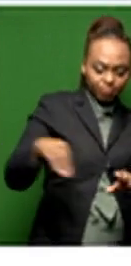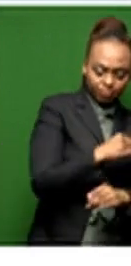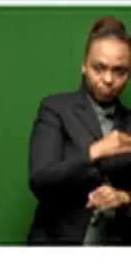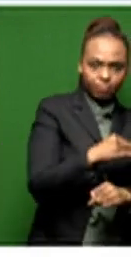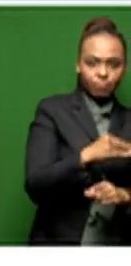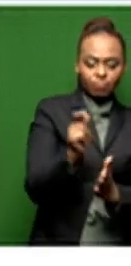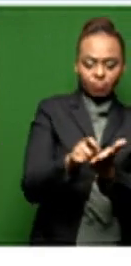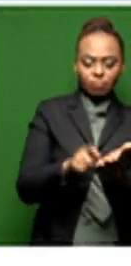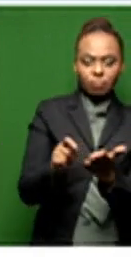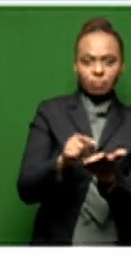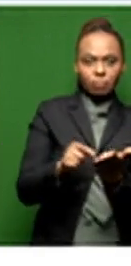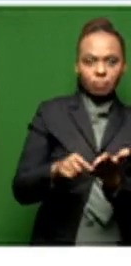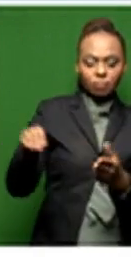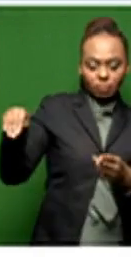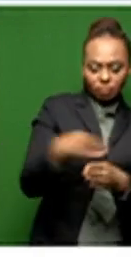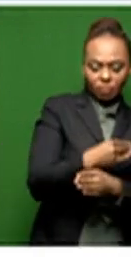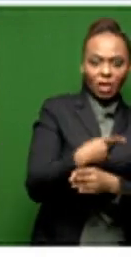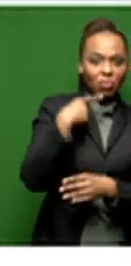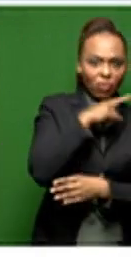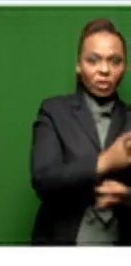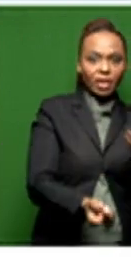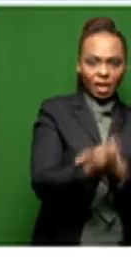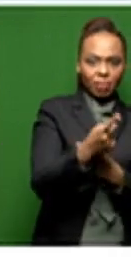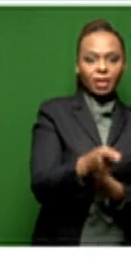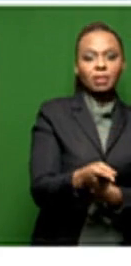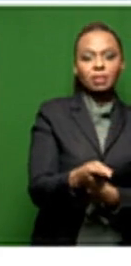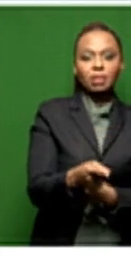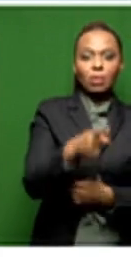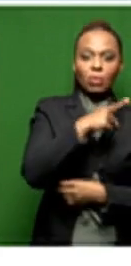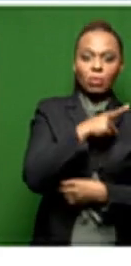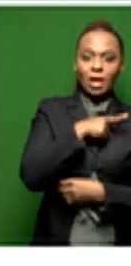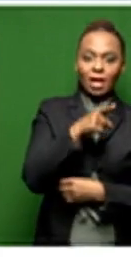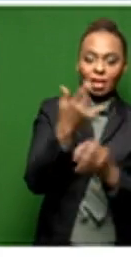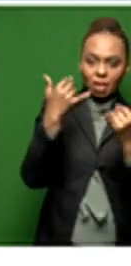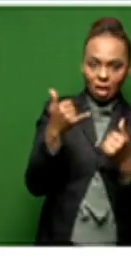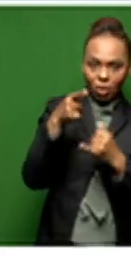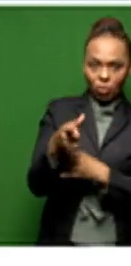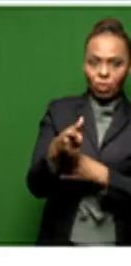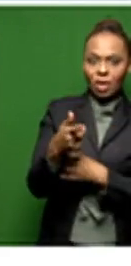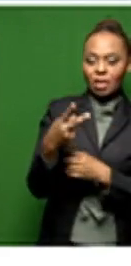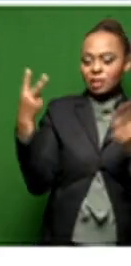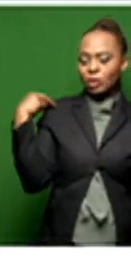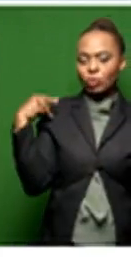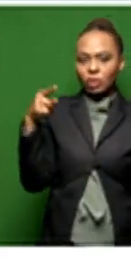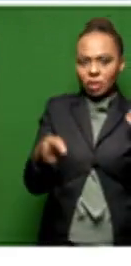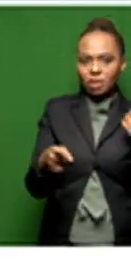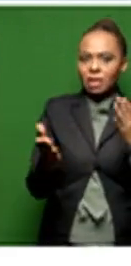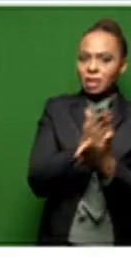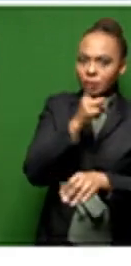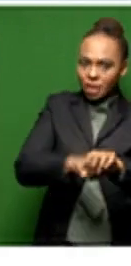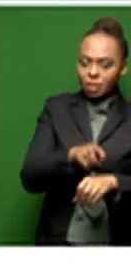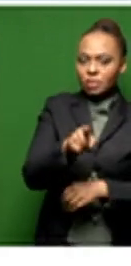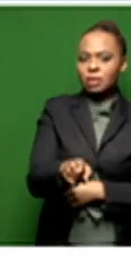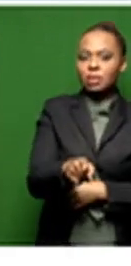lost due to fraud or mismanagement. With this security, our fleet operating B2B fleet operator customers